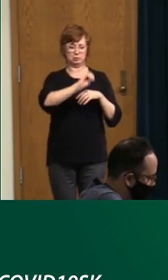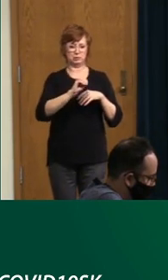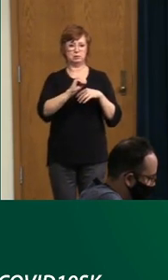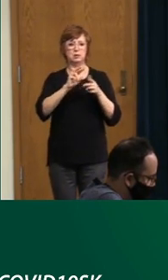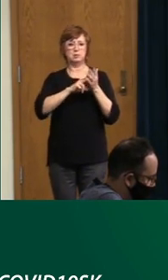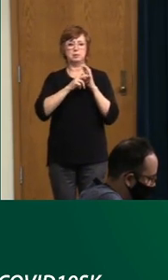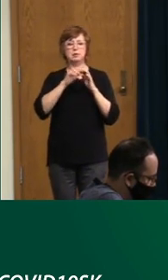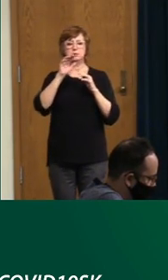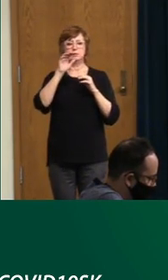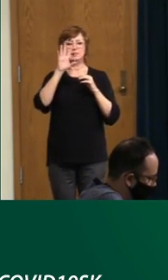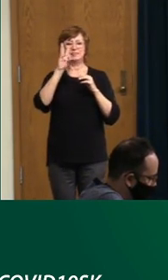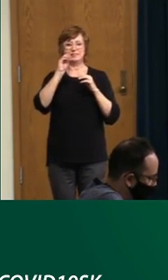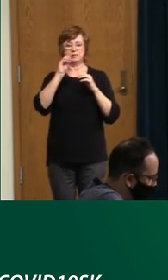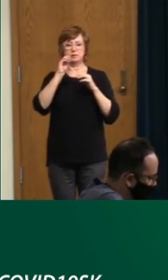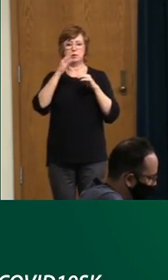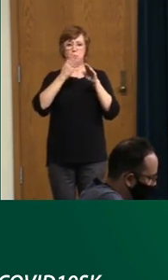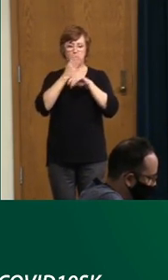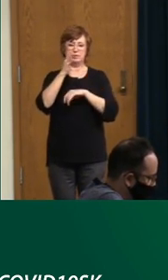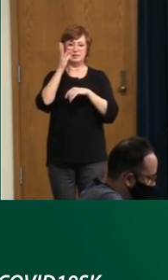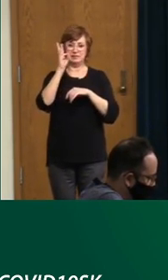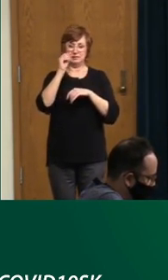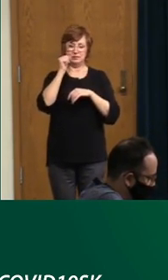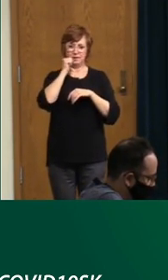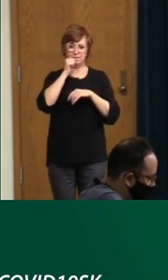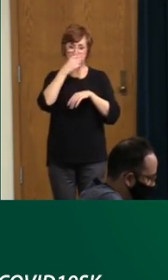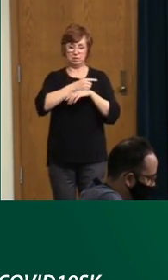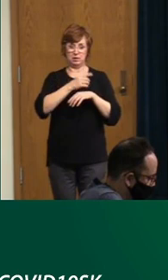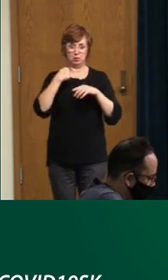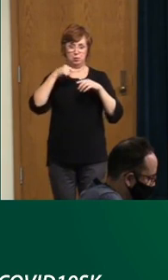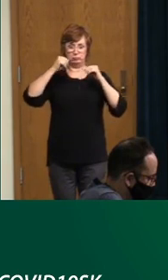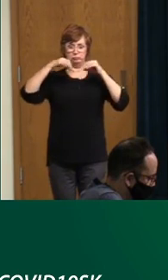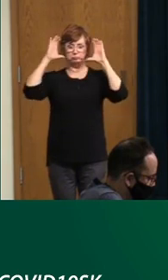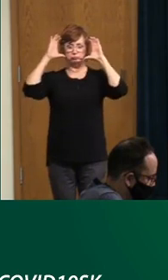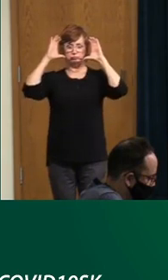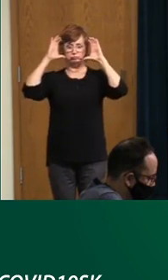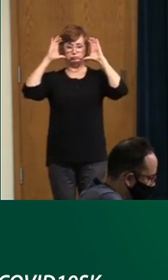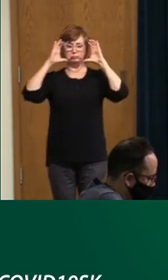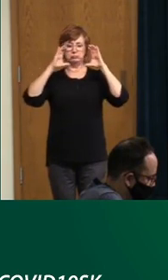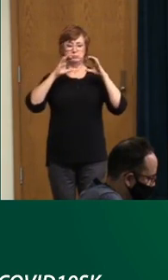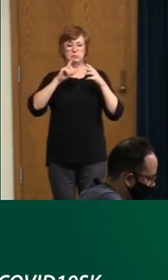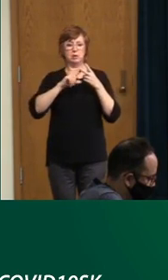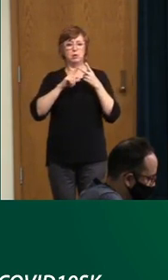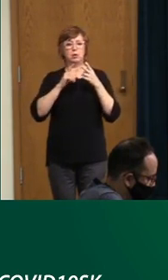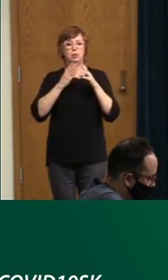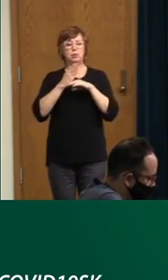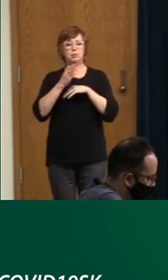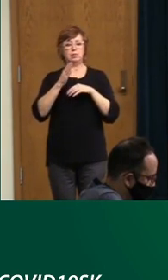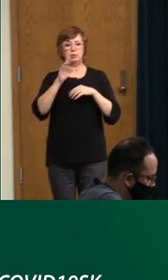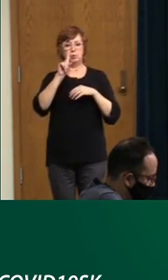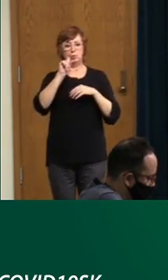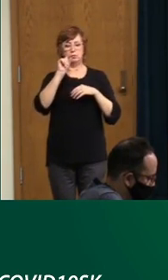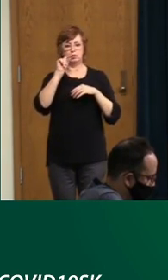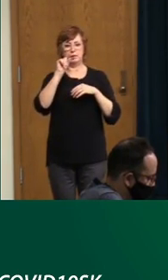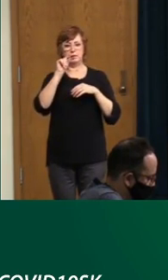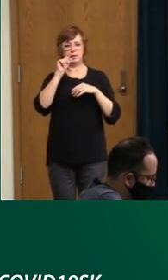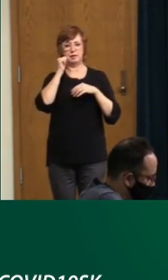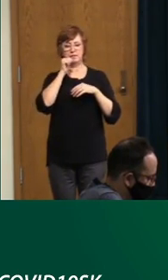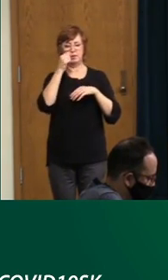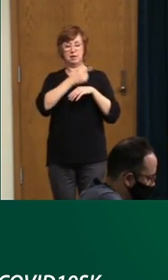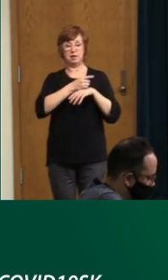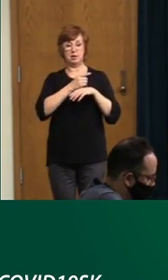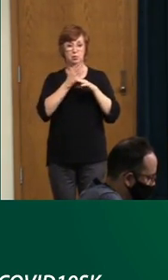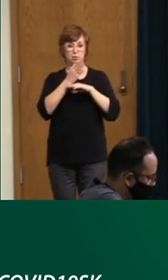notice. And of course, anytime you're above 10 cases per 100,000, that's for us in Saskatchewan, more than 120 cases a day, I think you need